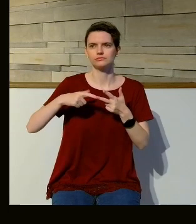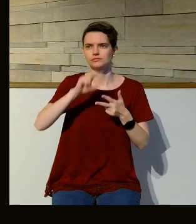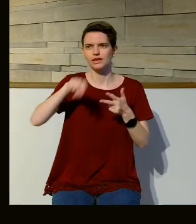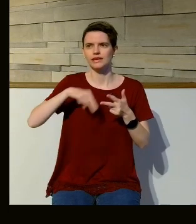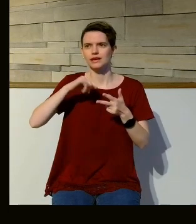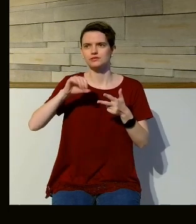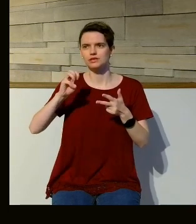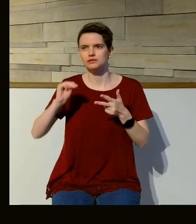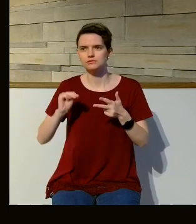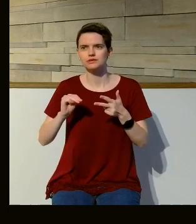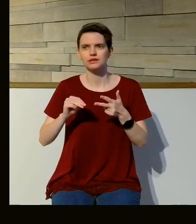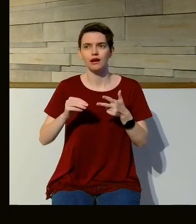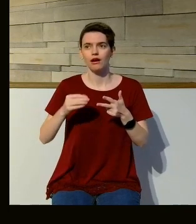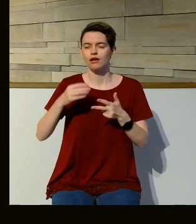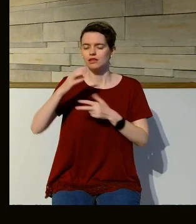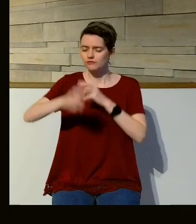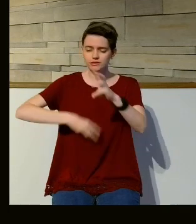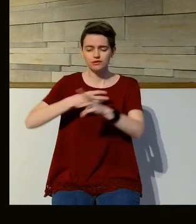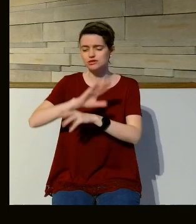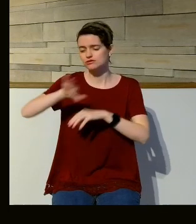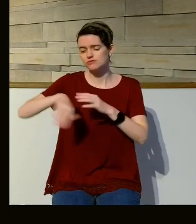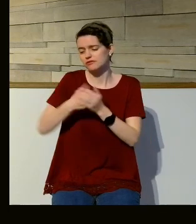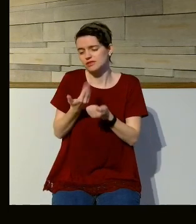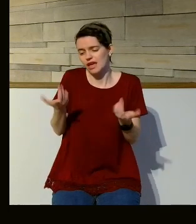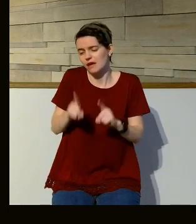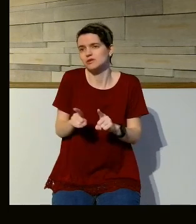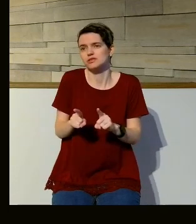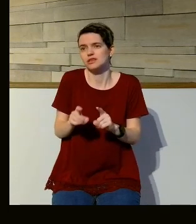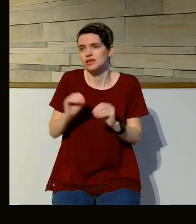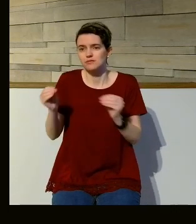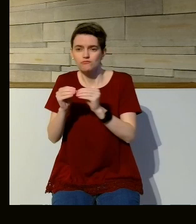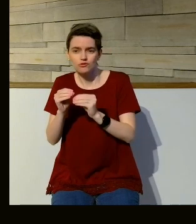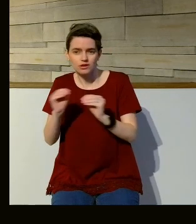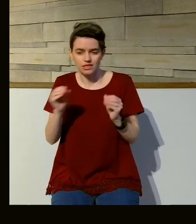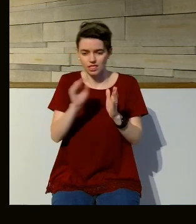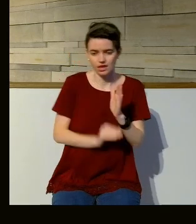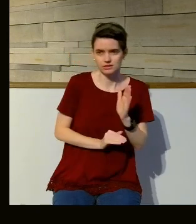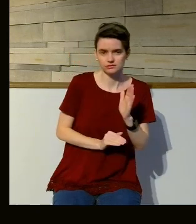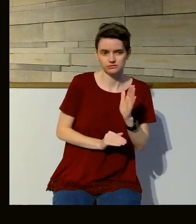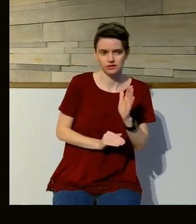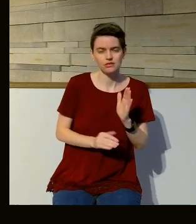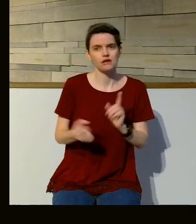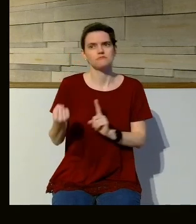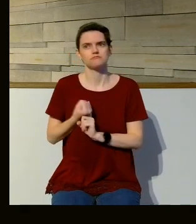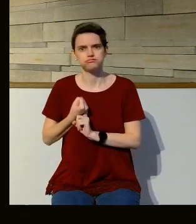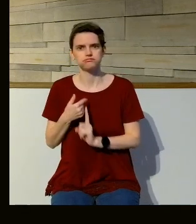as naturalism. It is a view that the physical world is all that exists, nothing more, nothing less. And this one hits home